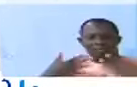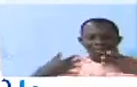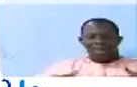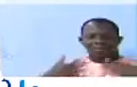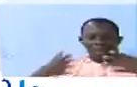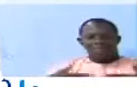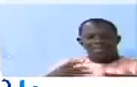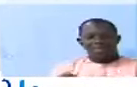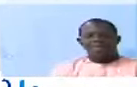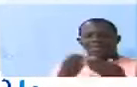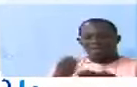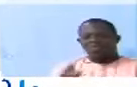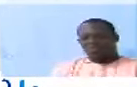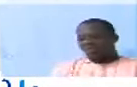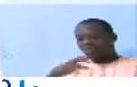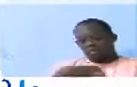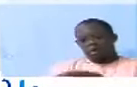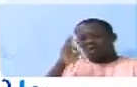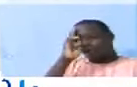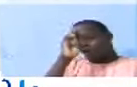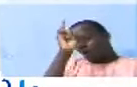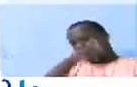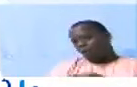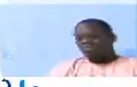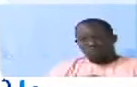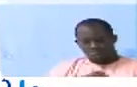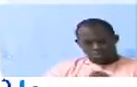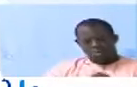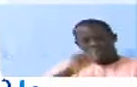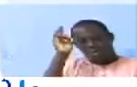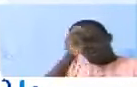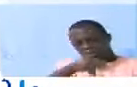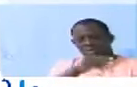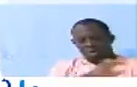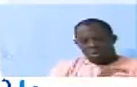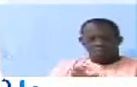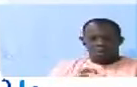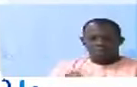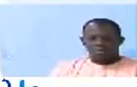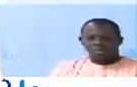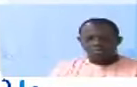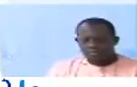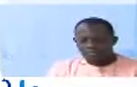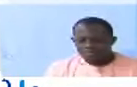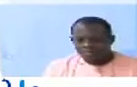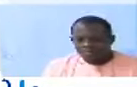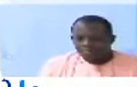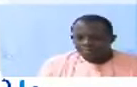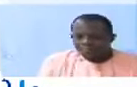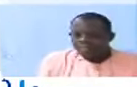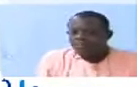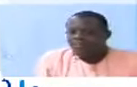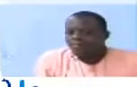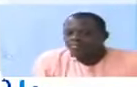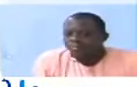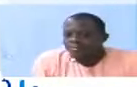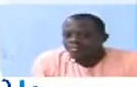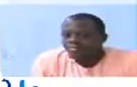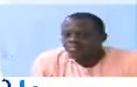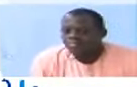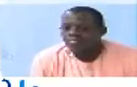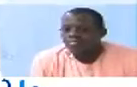everybody departed to go to his or her home. Nde doma kilinga nin dom endo muskilinga nin